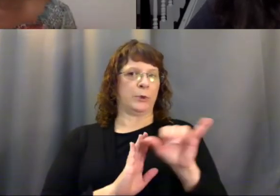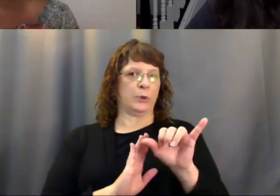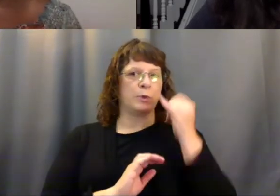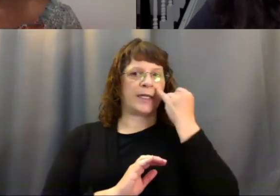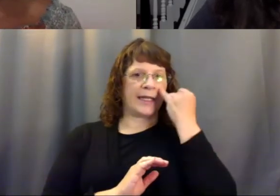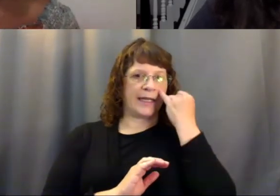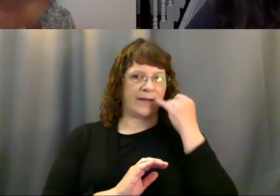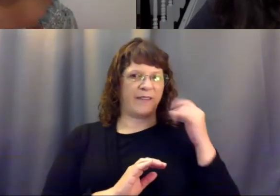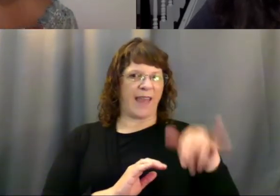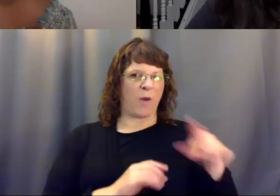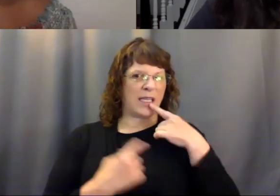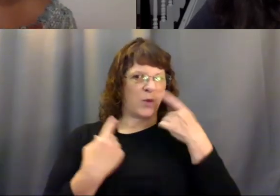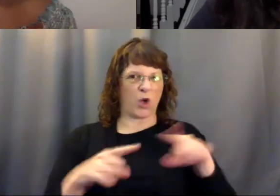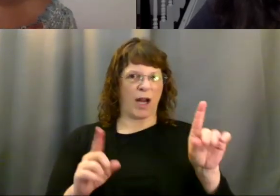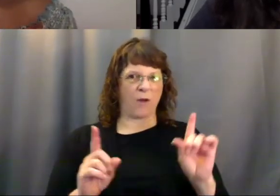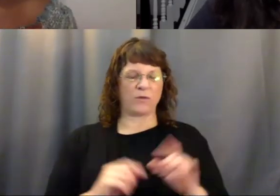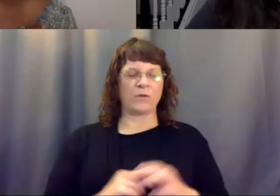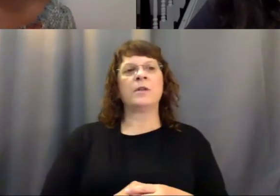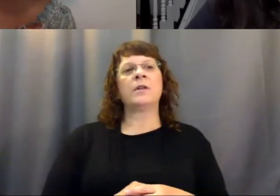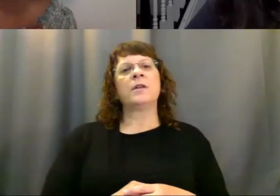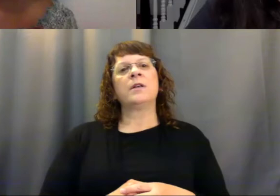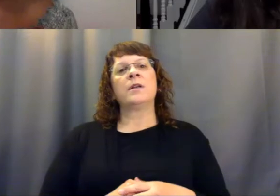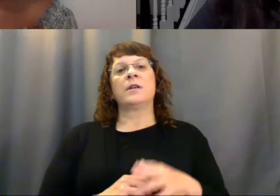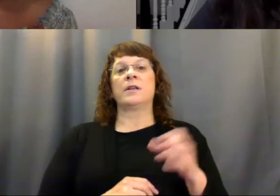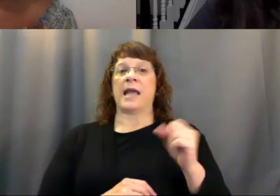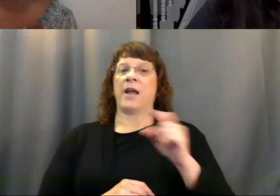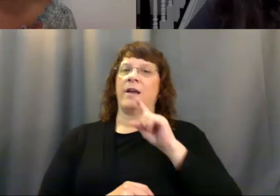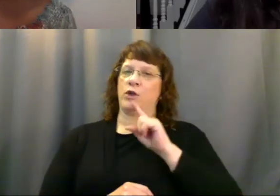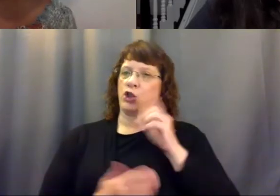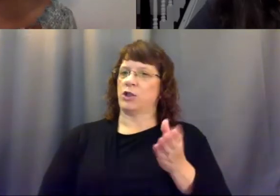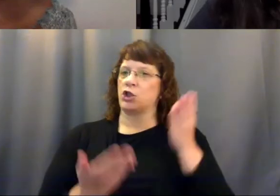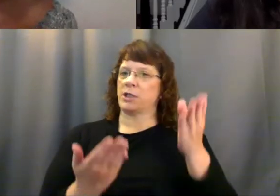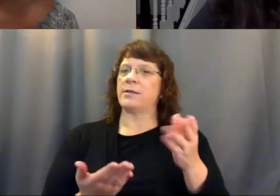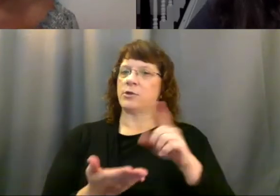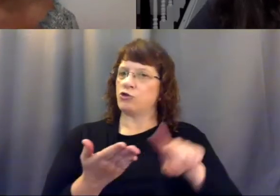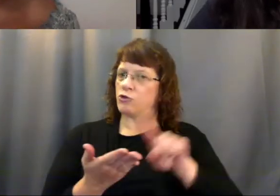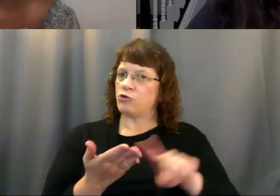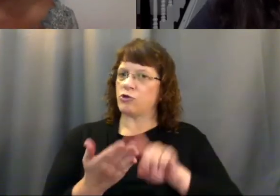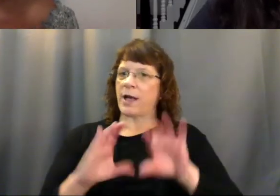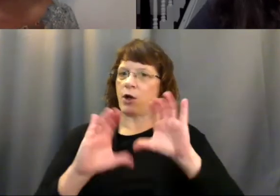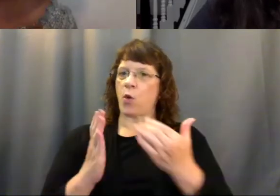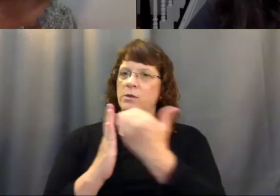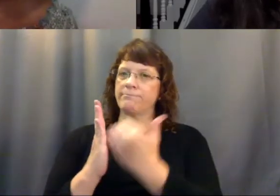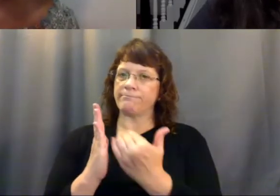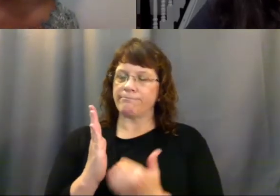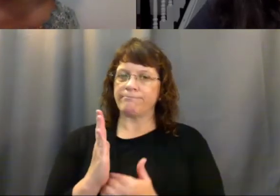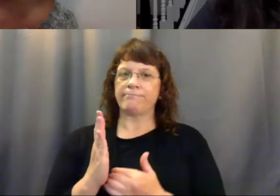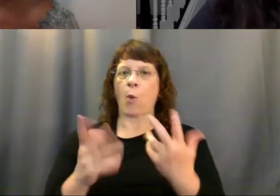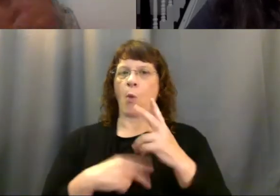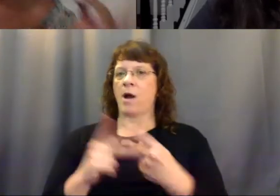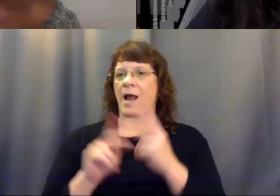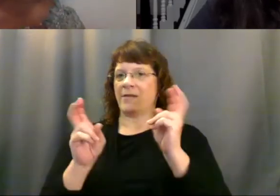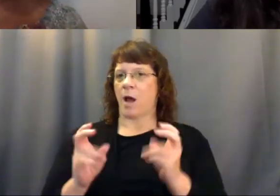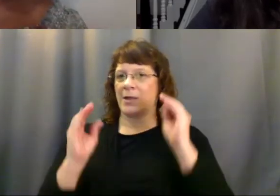this one didn't work out. Yeah, definitely suggest looking at the courses and the kinds of topics that they teach and not just